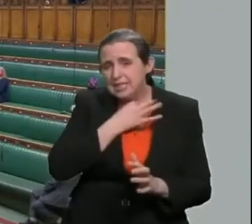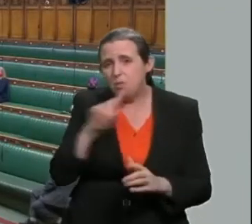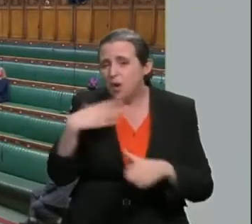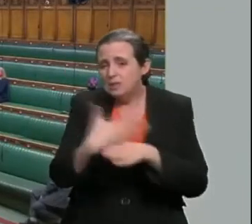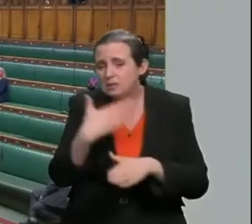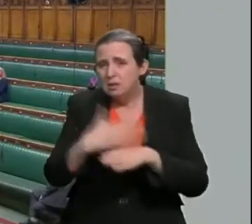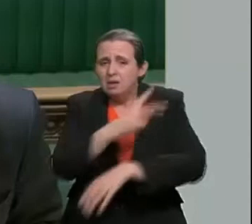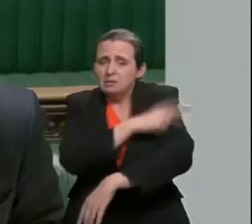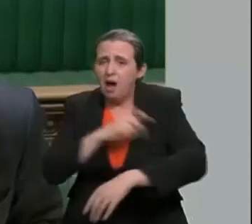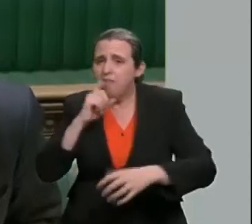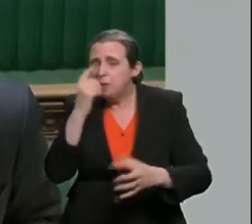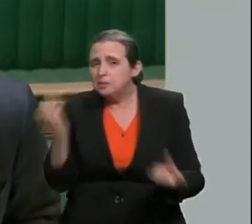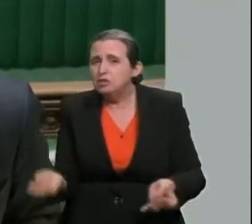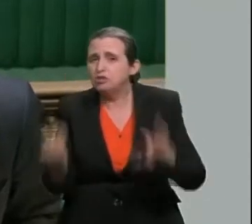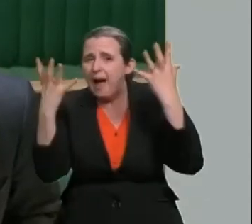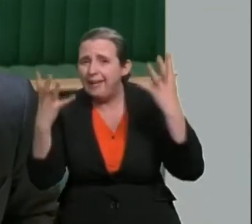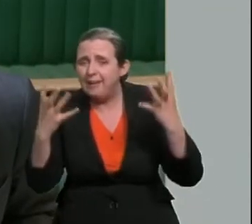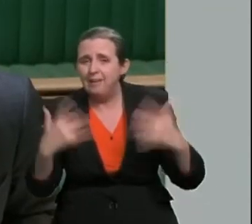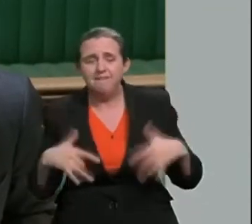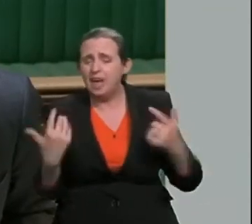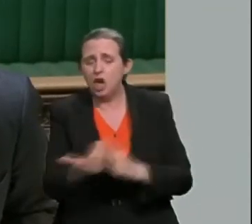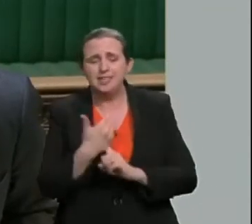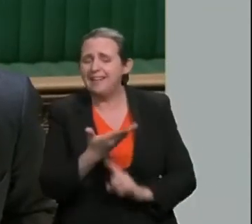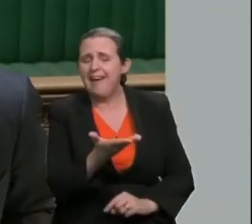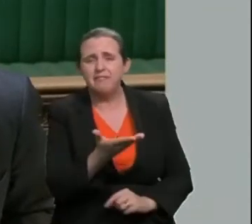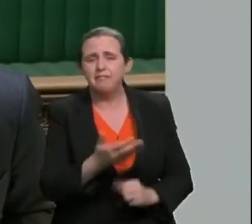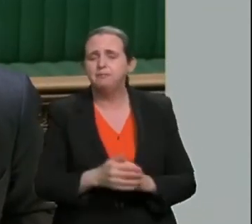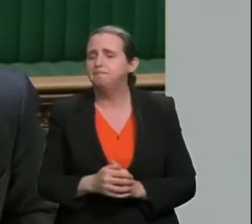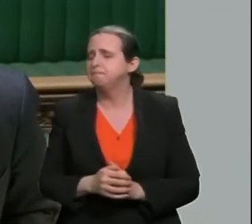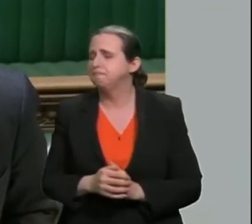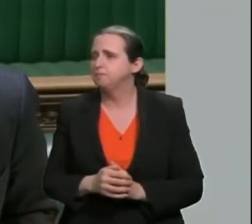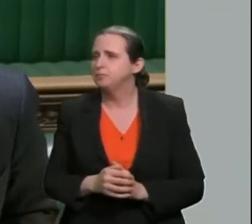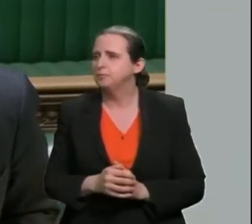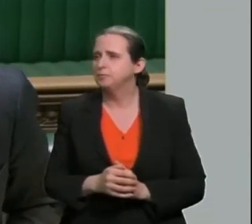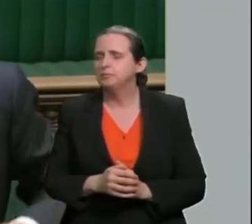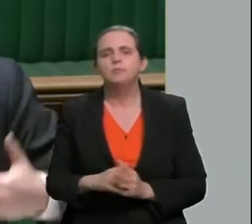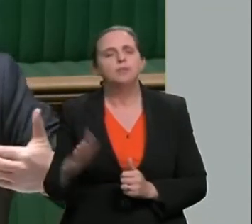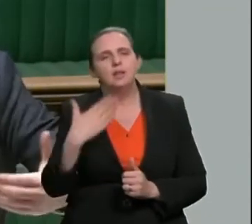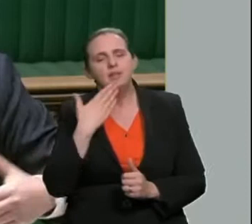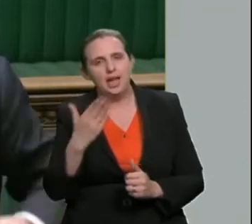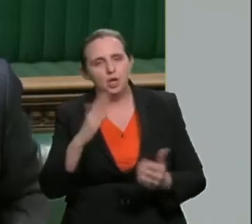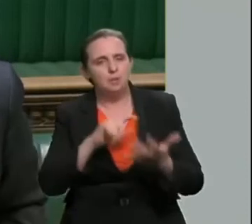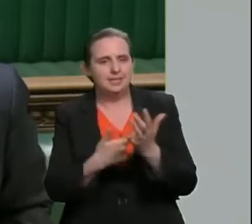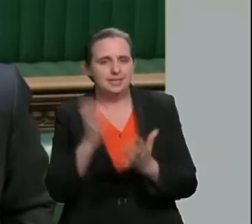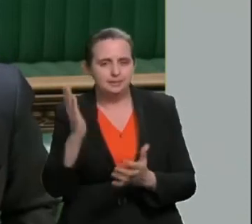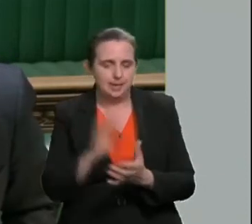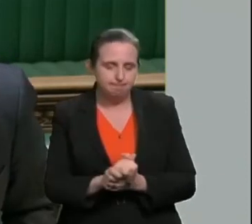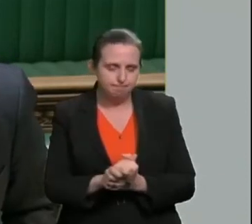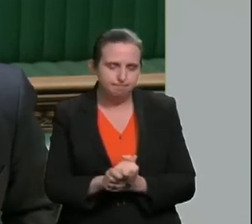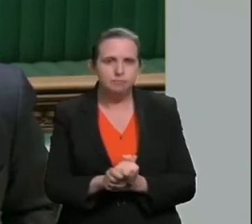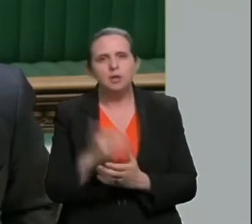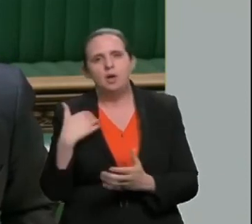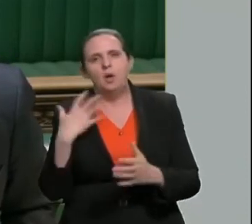Mr. Speaker, I thank him for raising this again with me, and thanks to the working from home strategy that